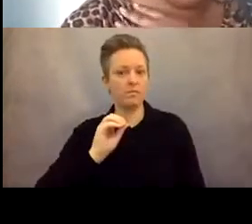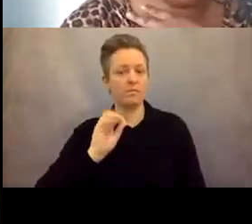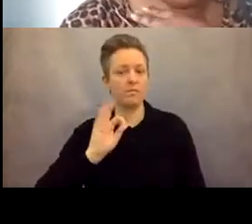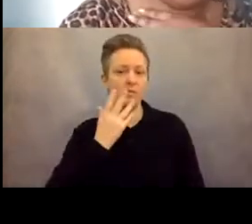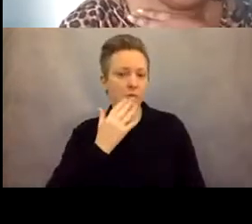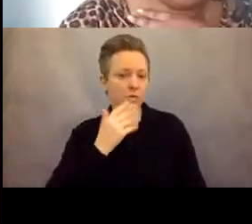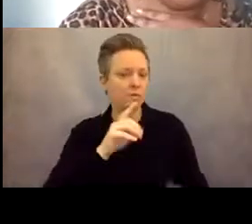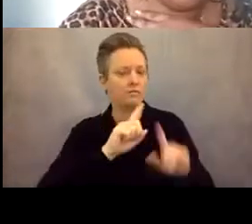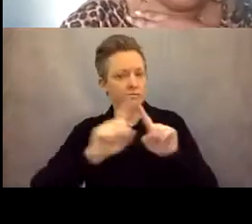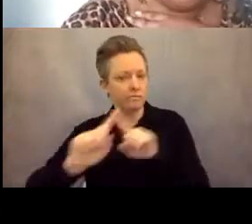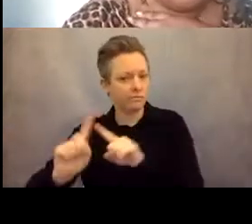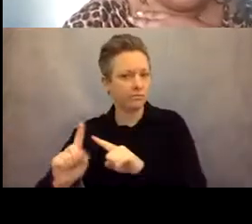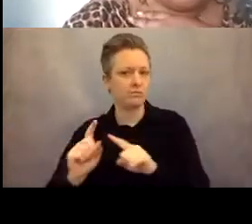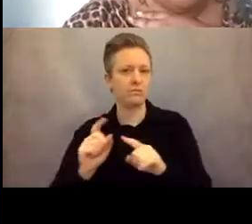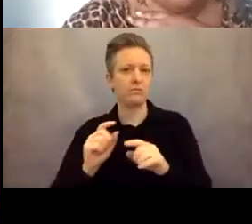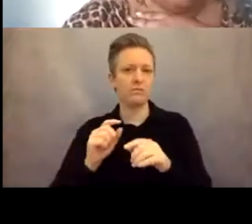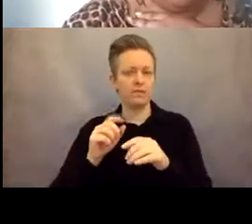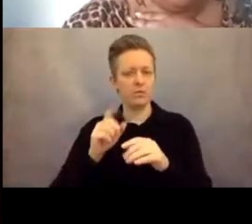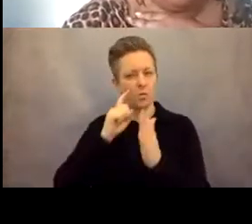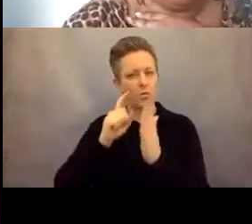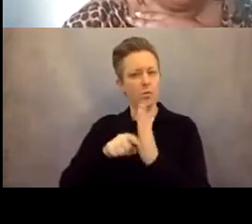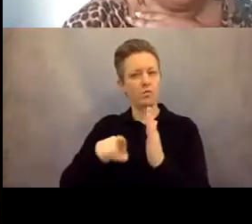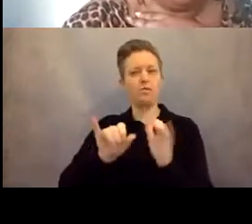actually harmful for folks.